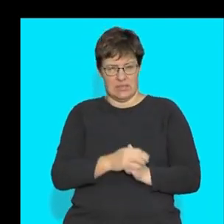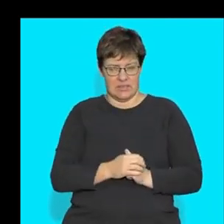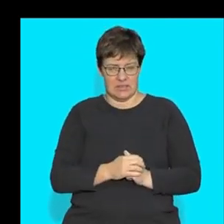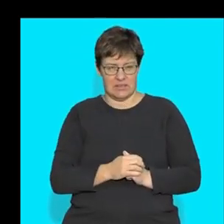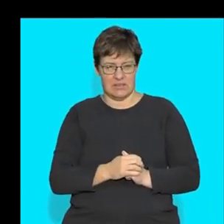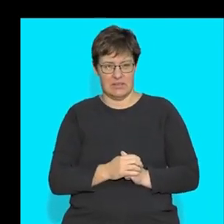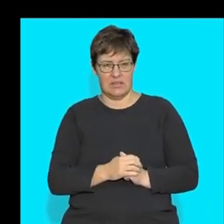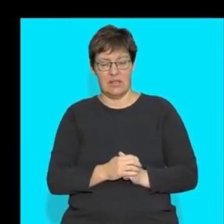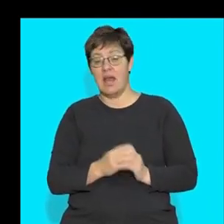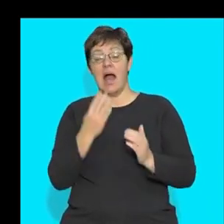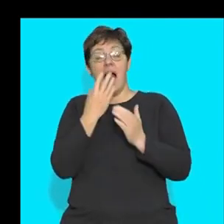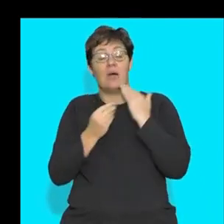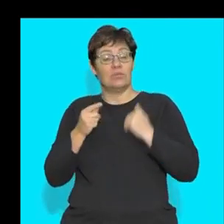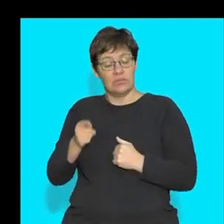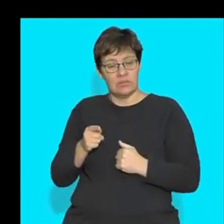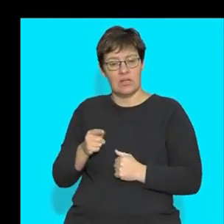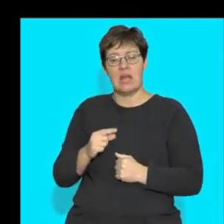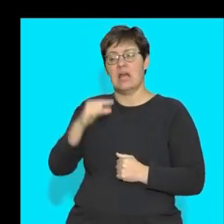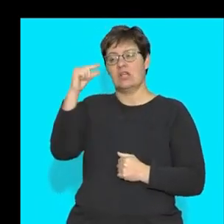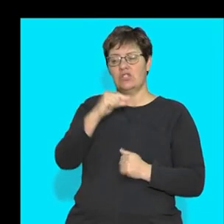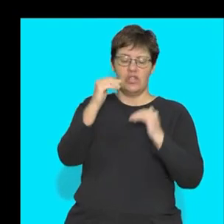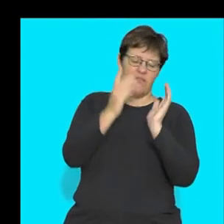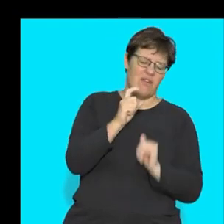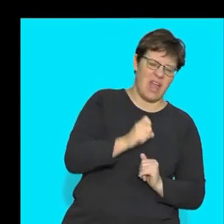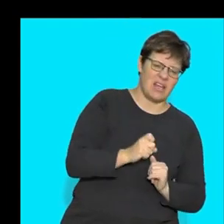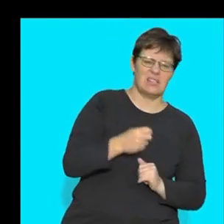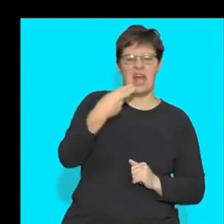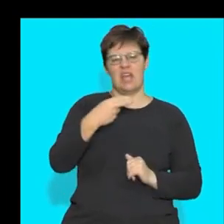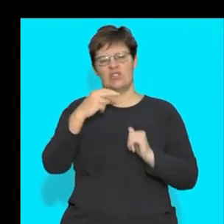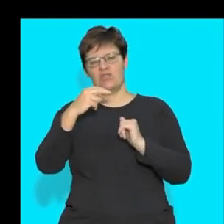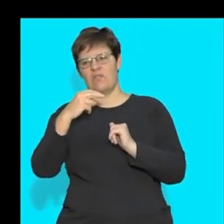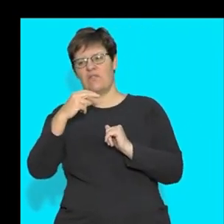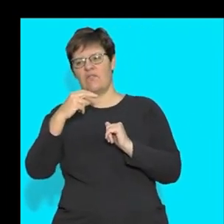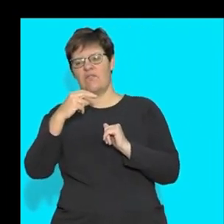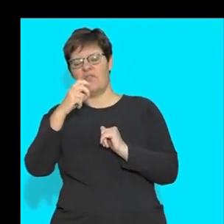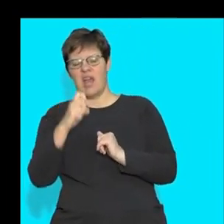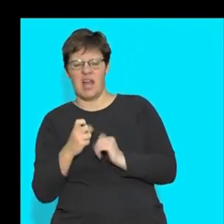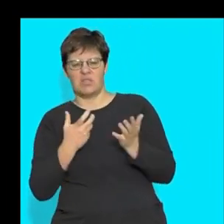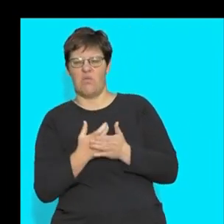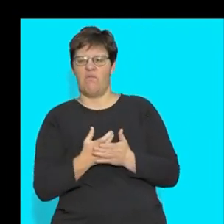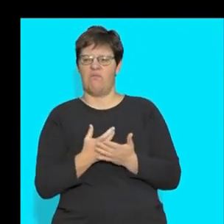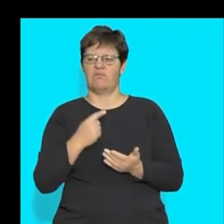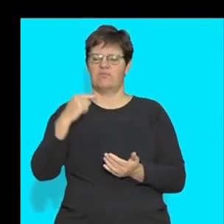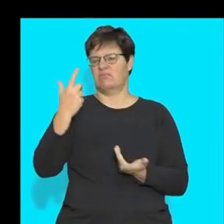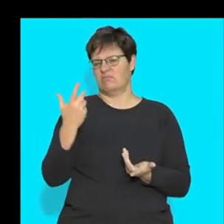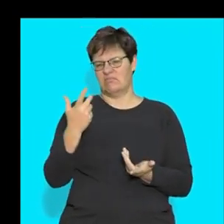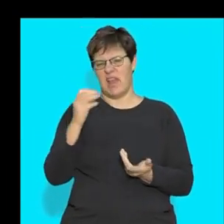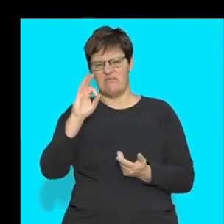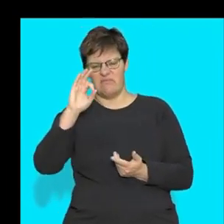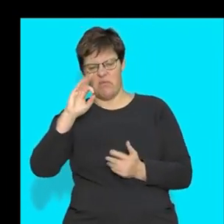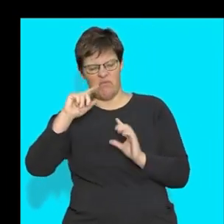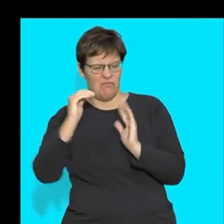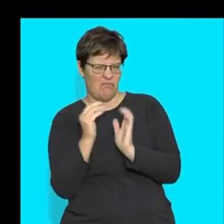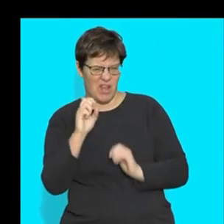mean? The output is the g of x, the h of x, and the f of x, right? Where the